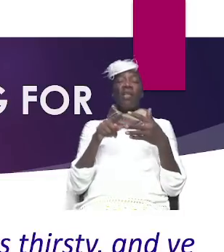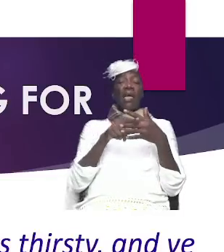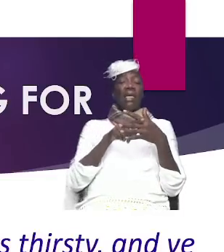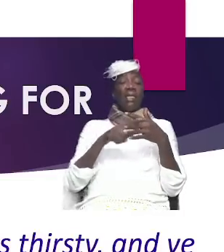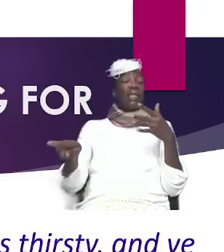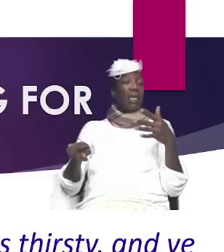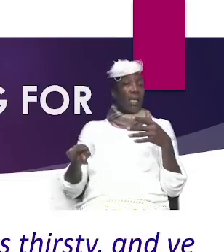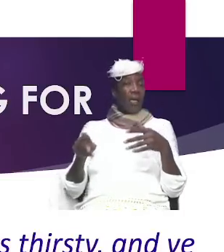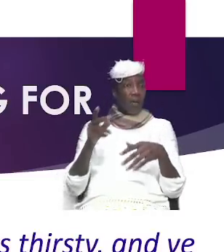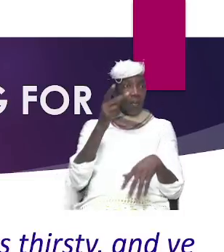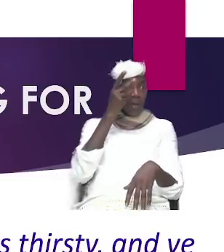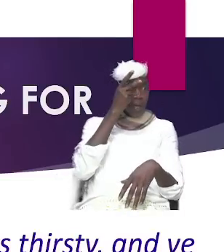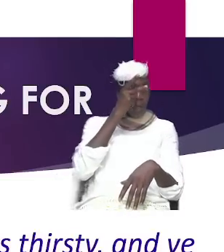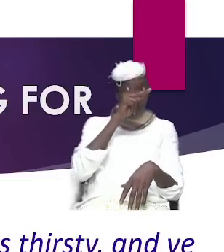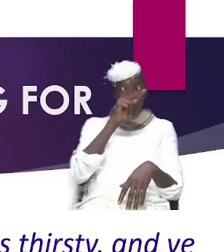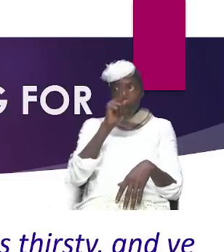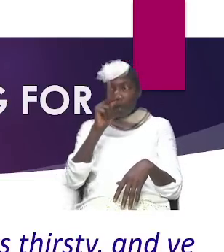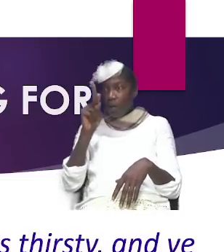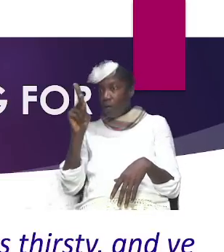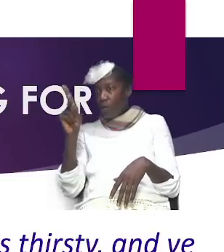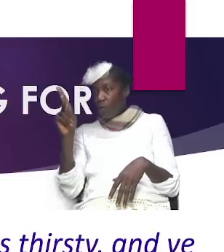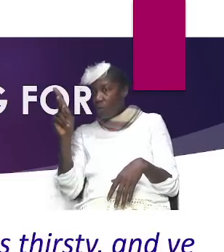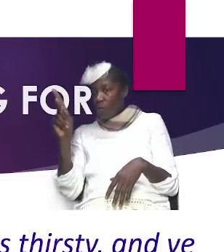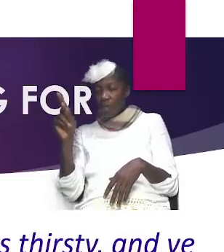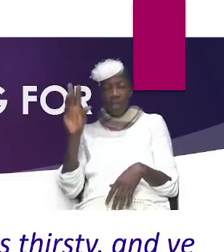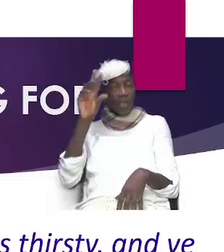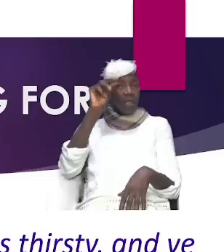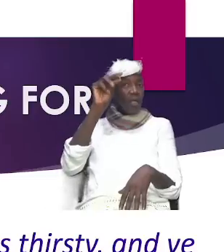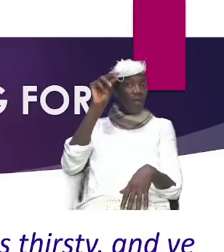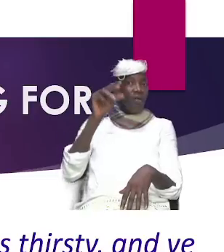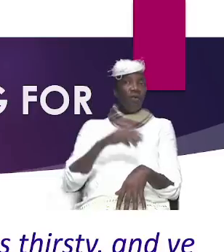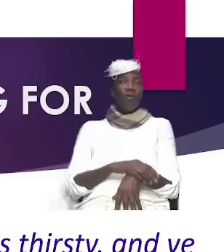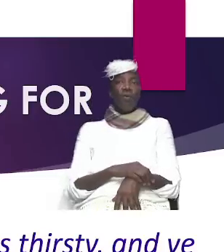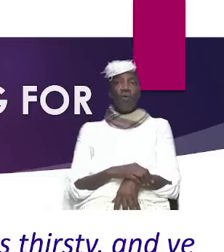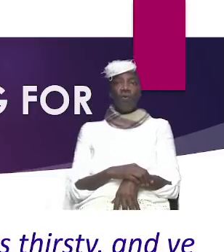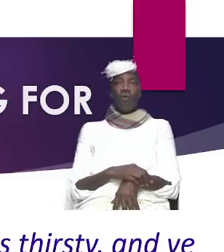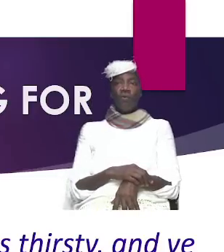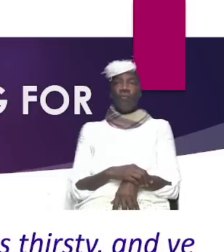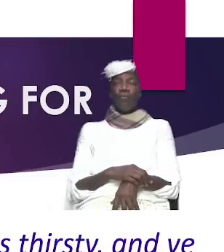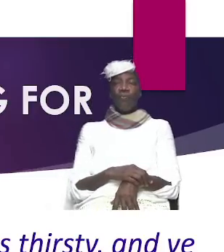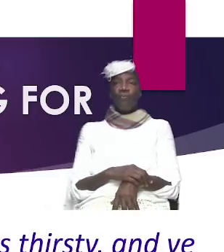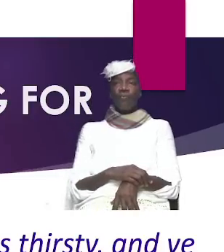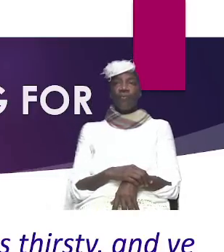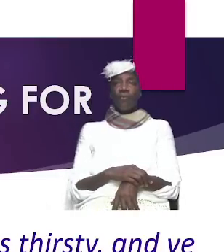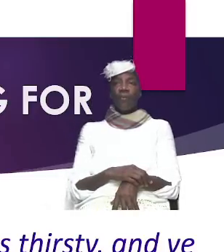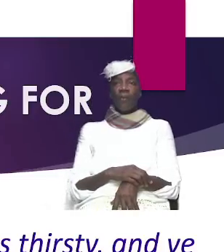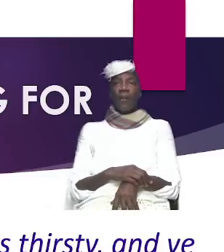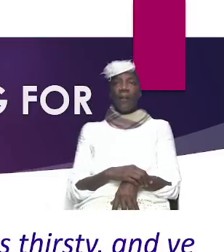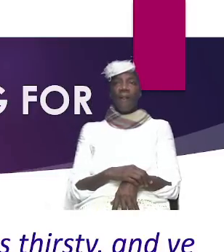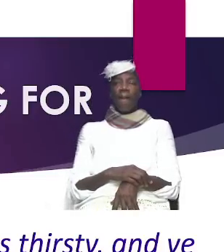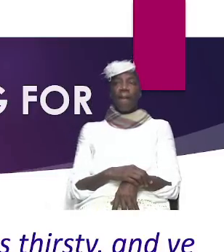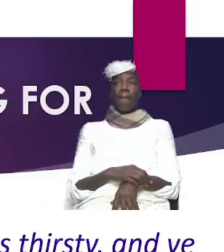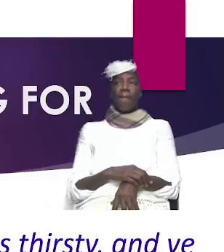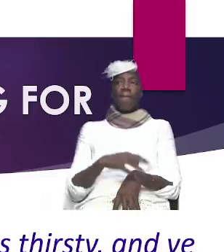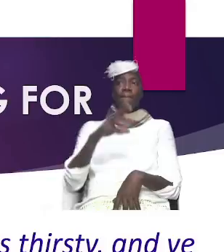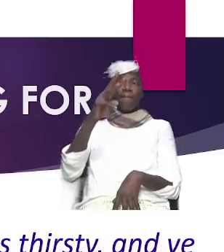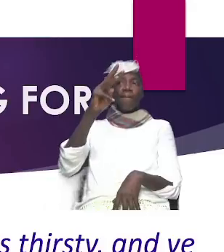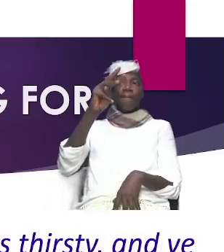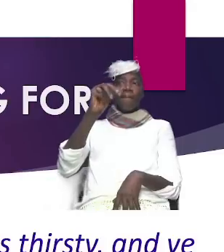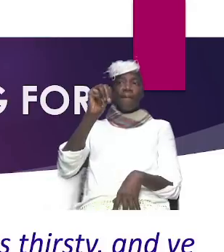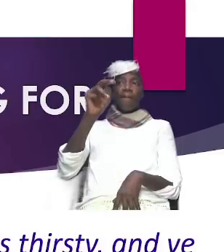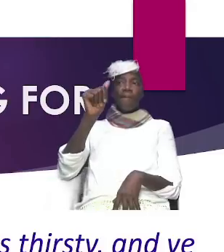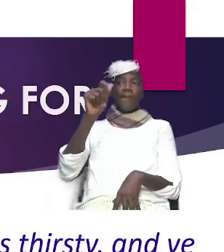notice. Yes, it will not escape his notice. In St. Matthew 18 and verse 5,